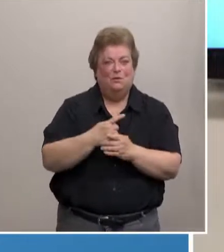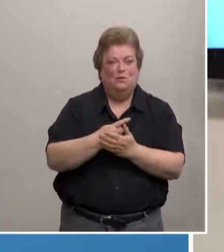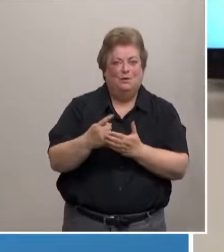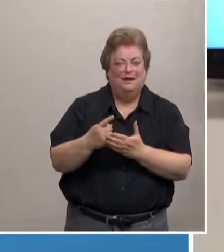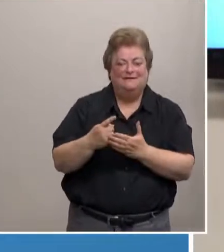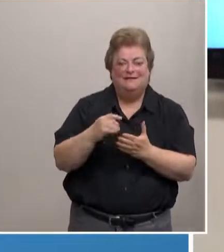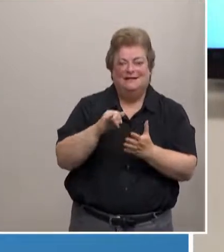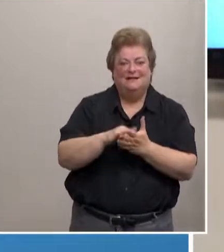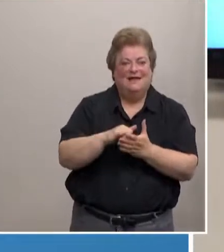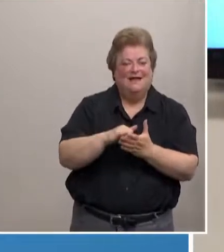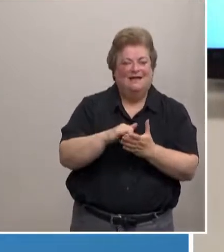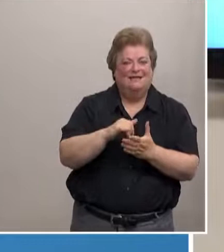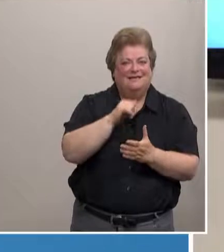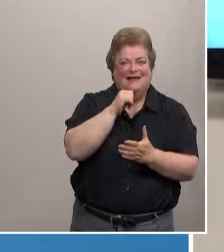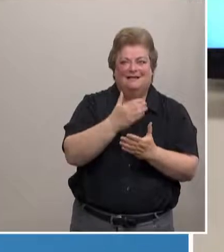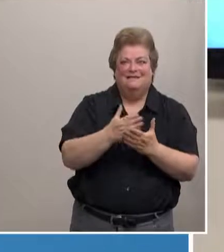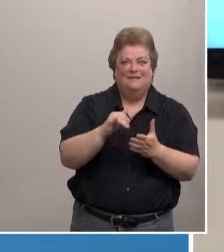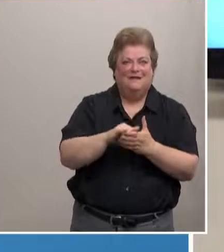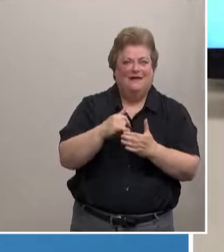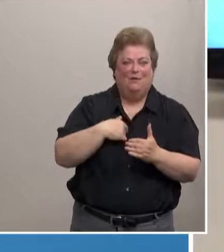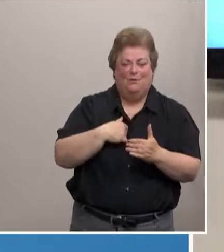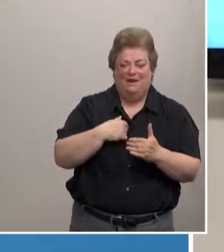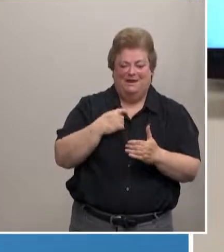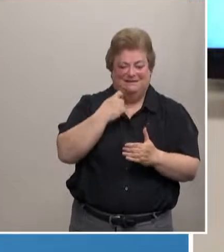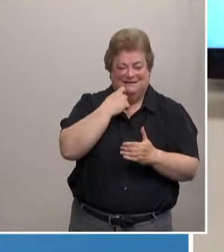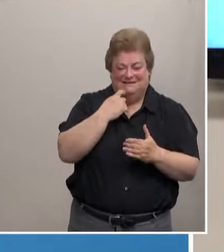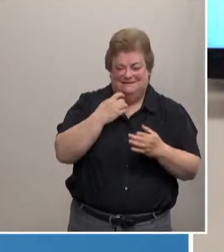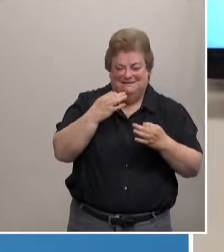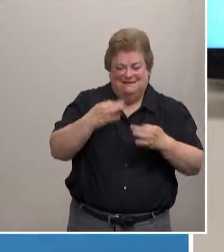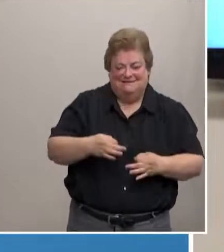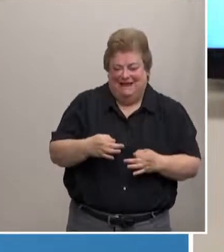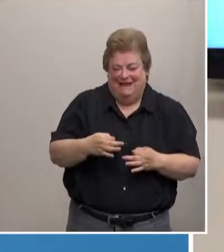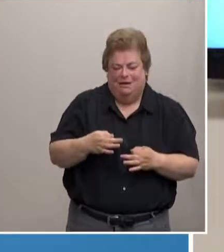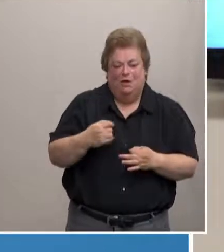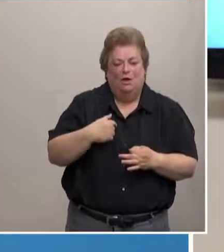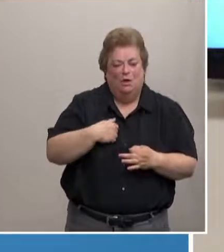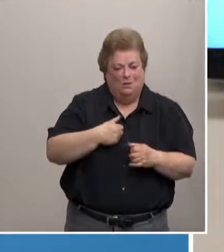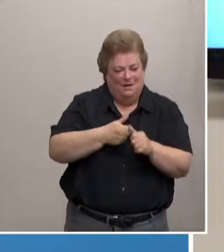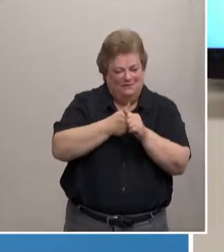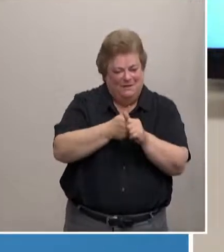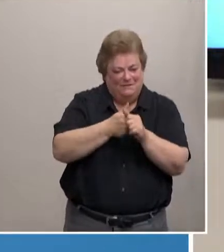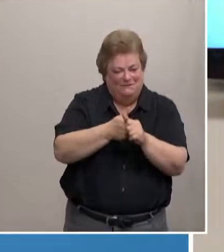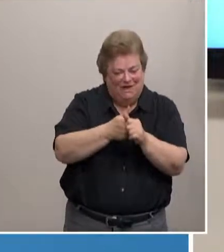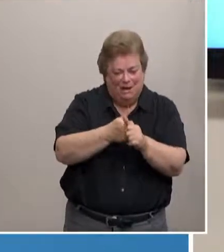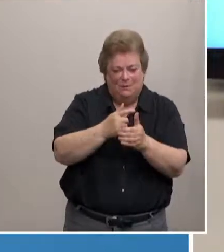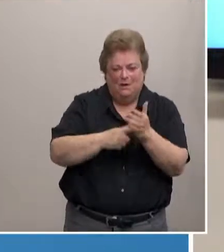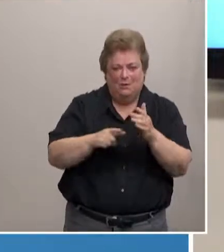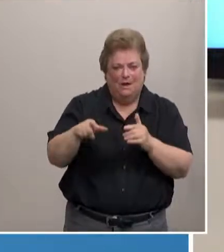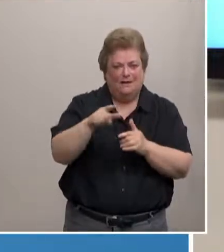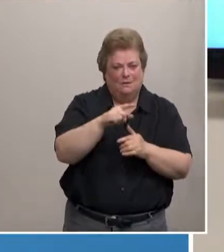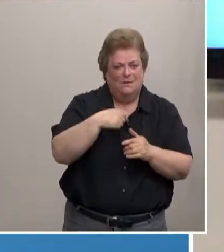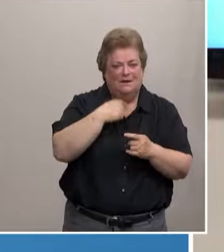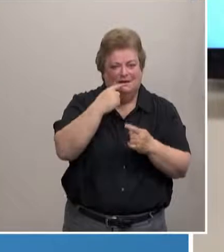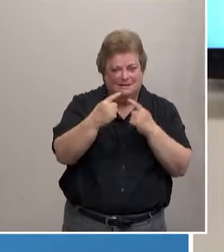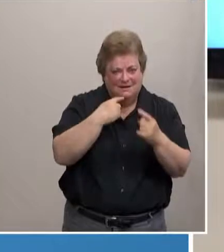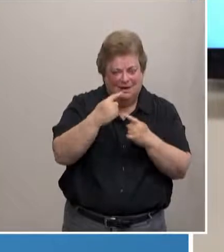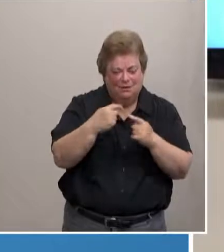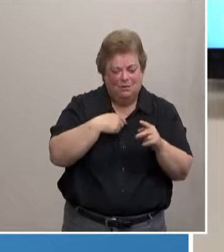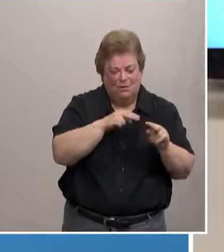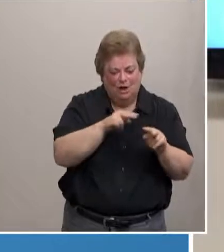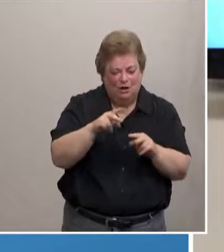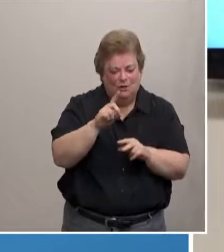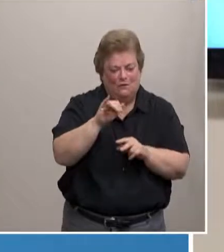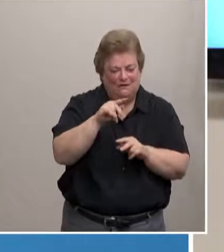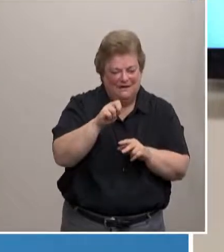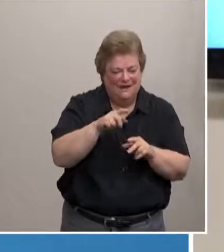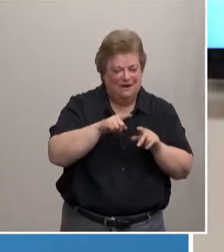wasn't something we just decided in the last few days. We've been following what we've told you all along, that we look at data over